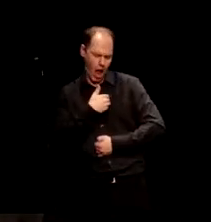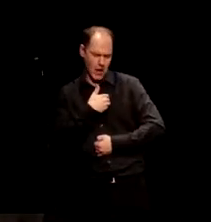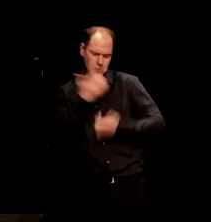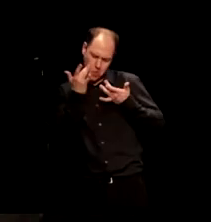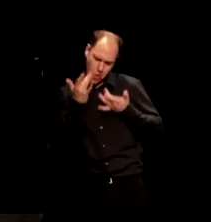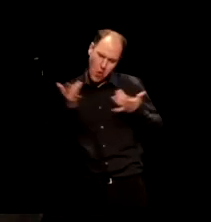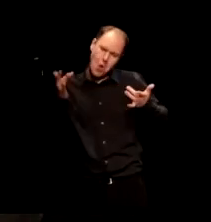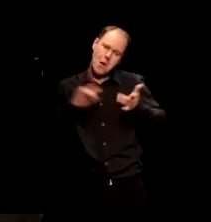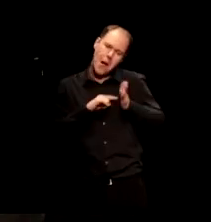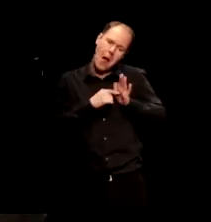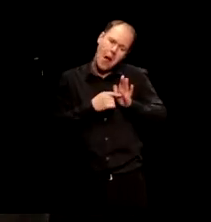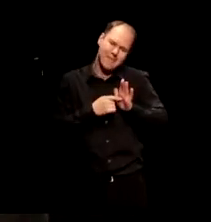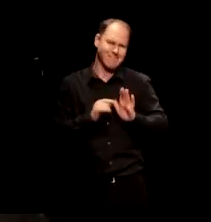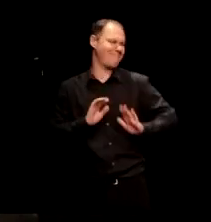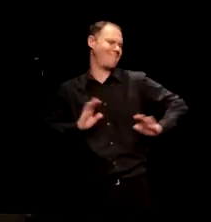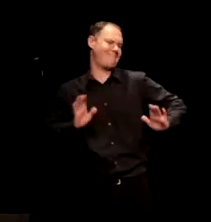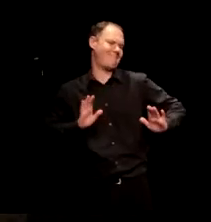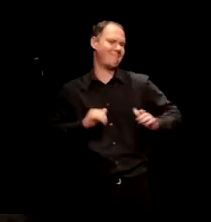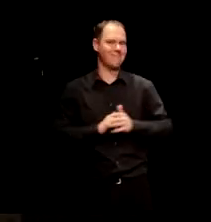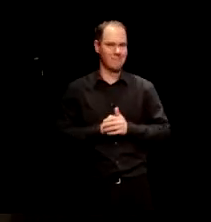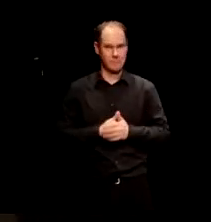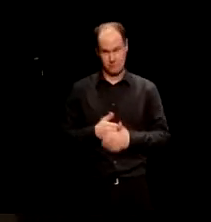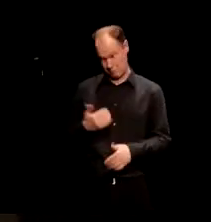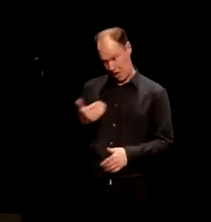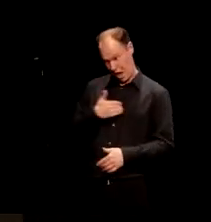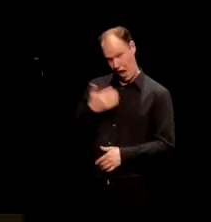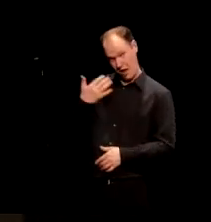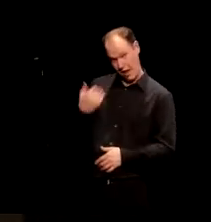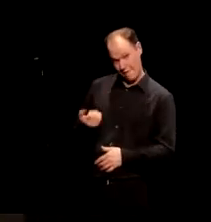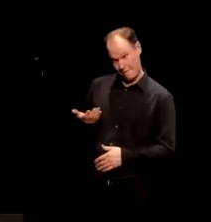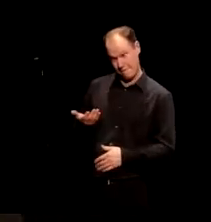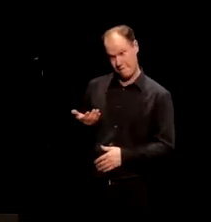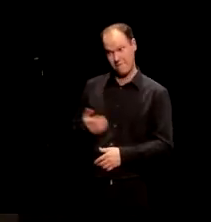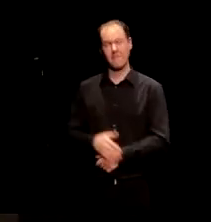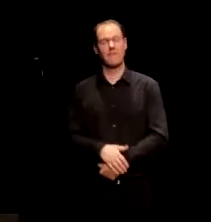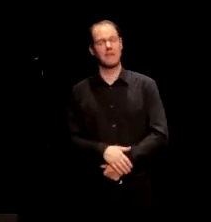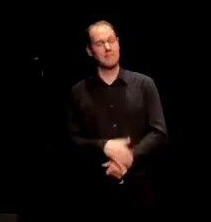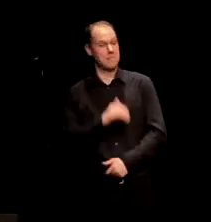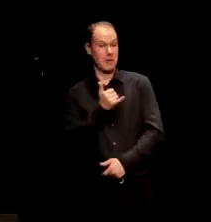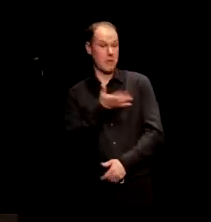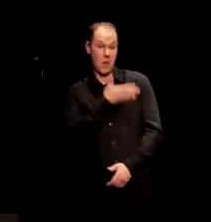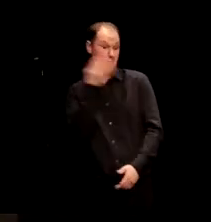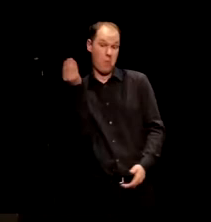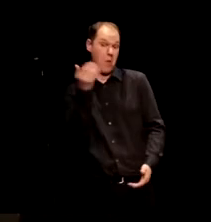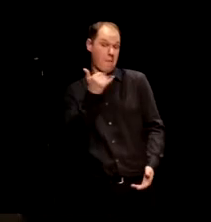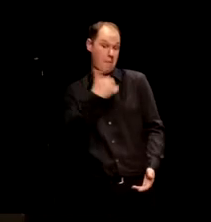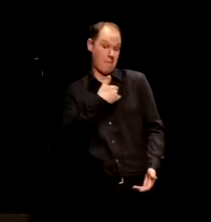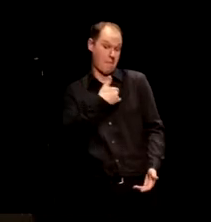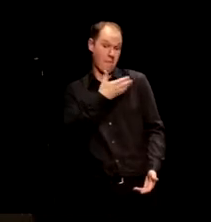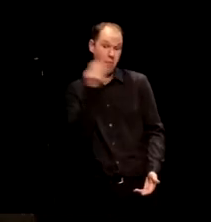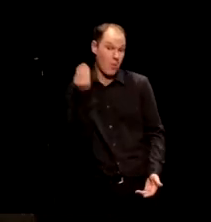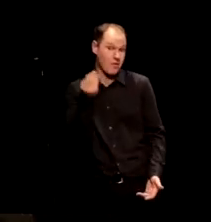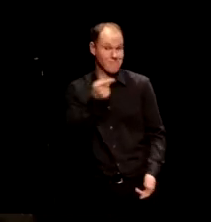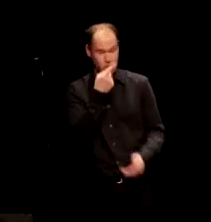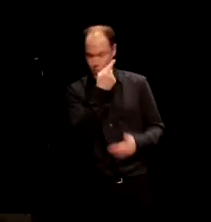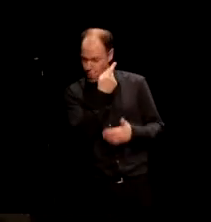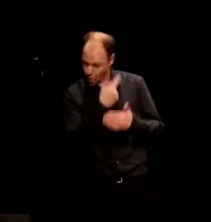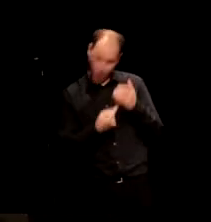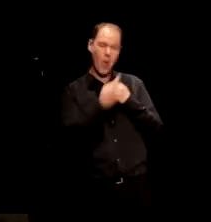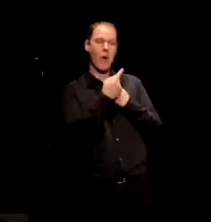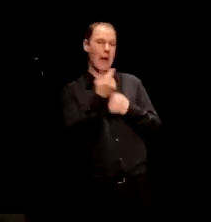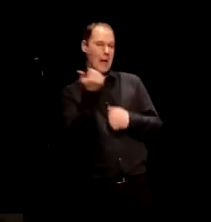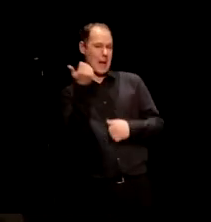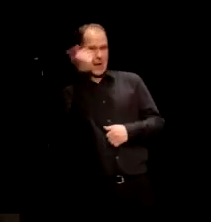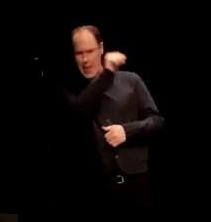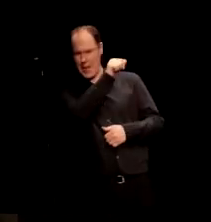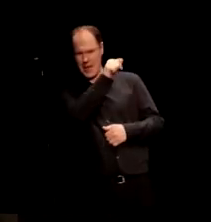sleeve. I sometimes wonder if you even have one. Maybe I haven't. But you are the only one who has been clever enough